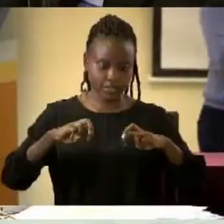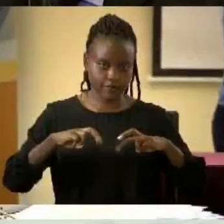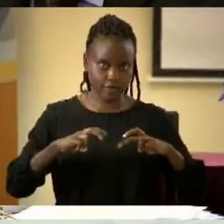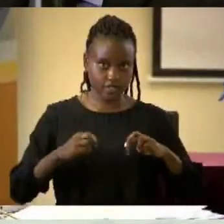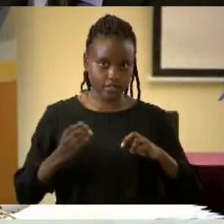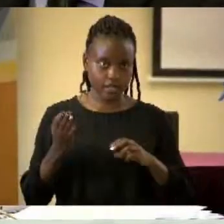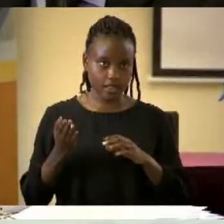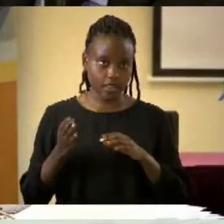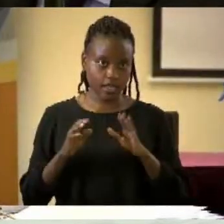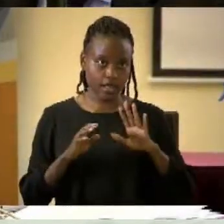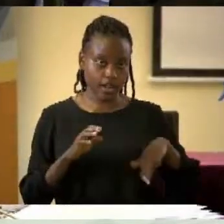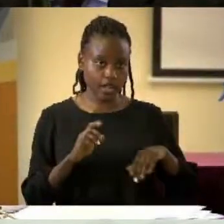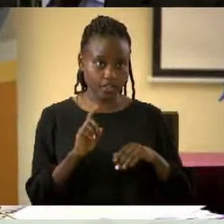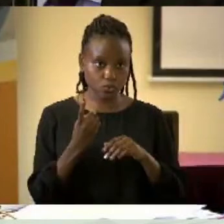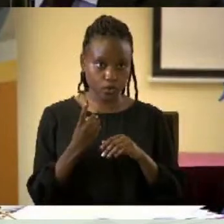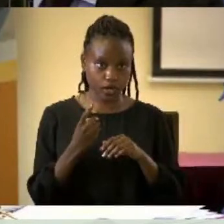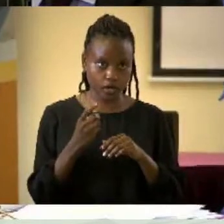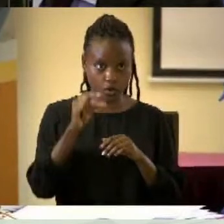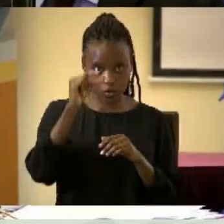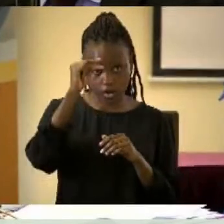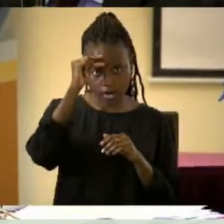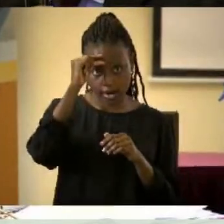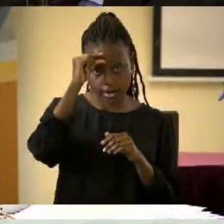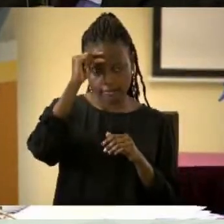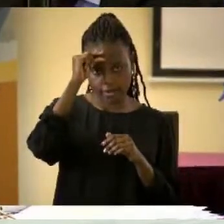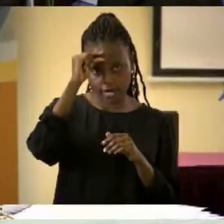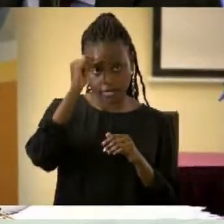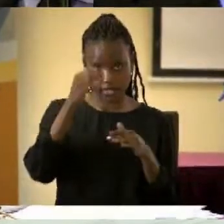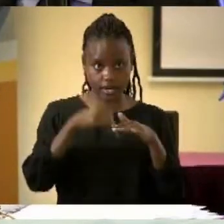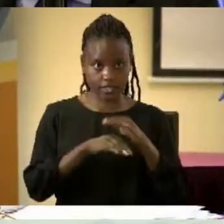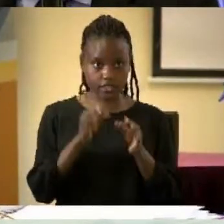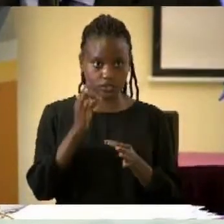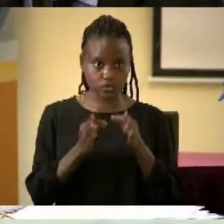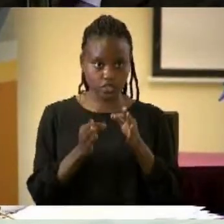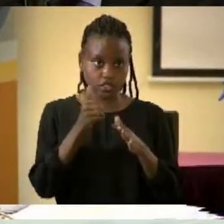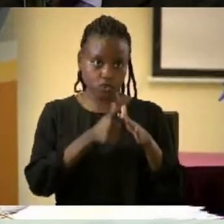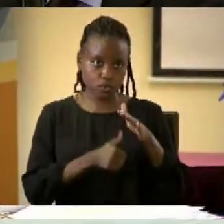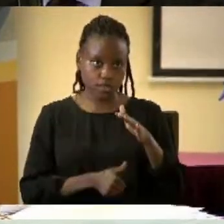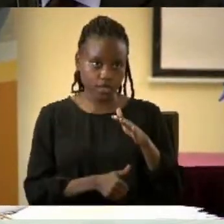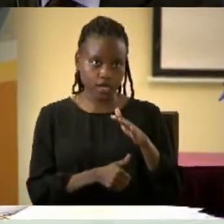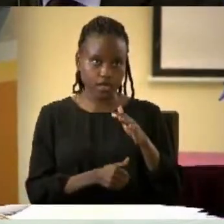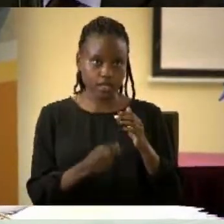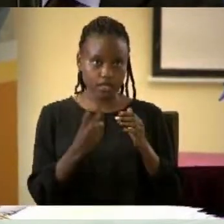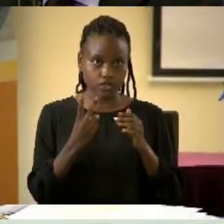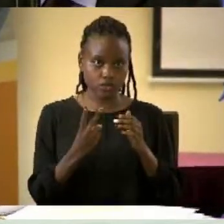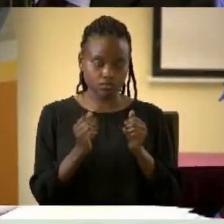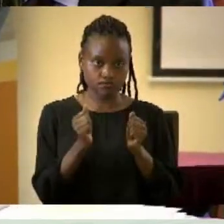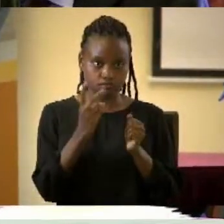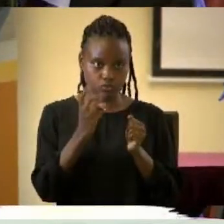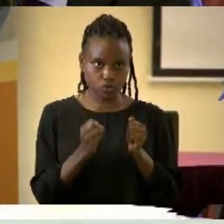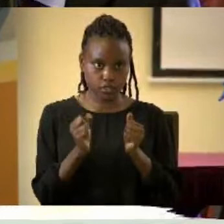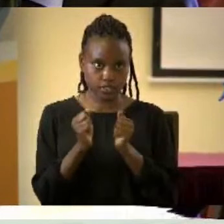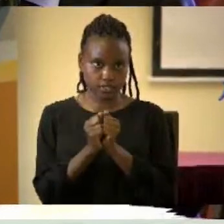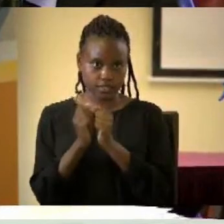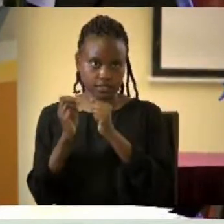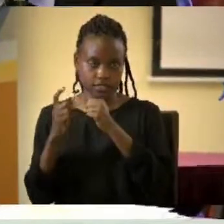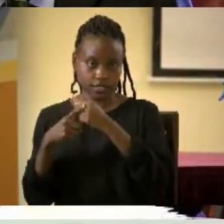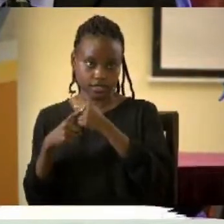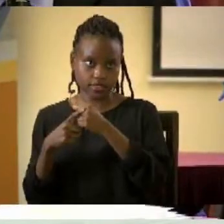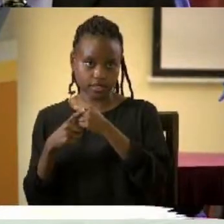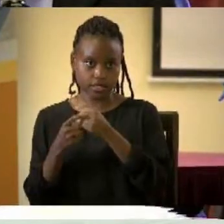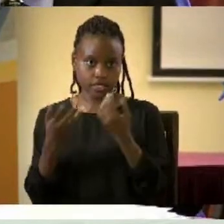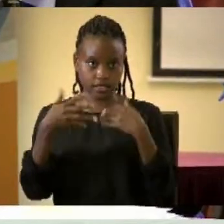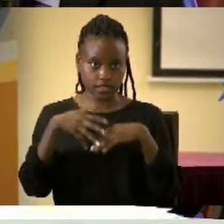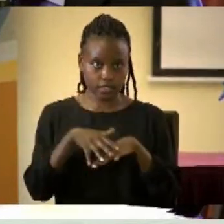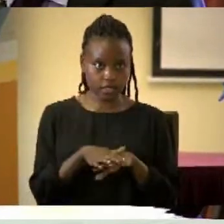did, I think, on governance, which had aspects of access to justice, was under the 2016 Kenya Integrated